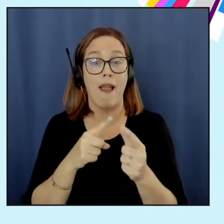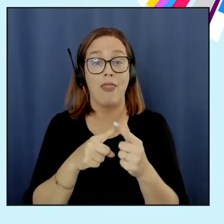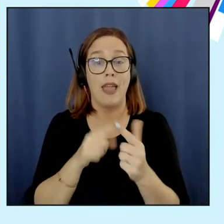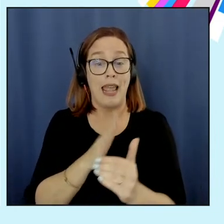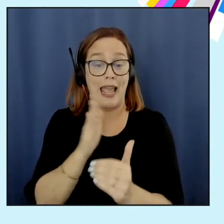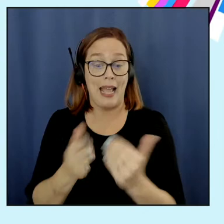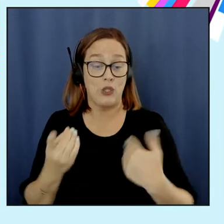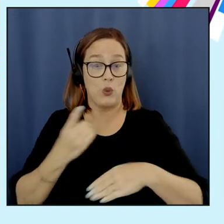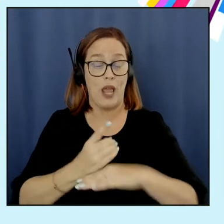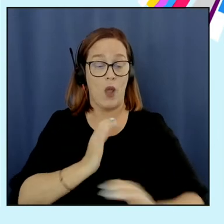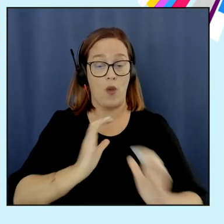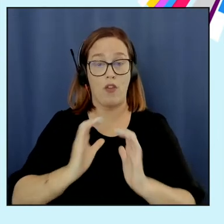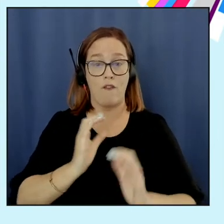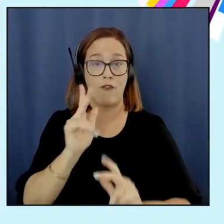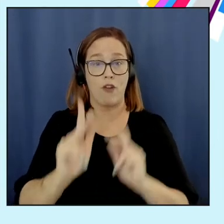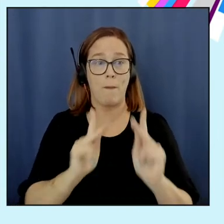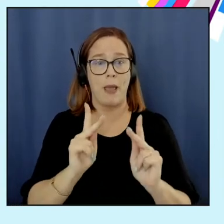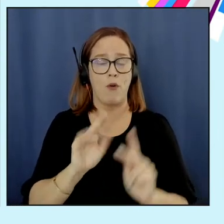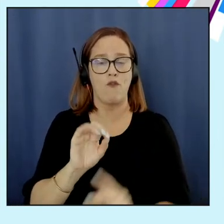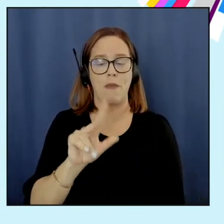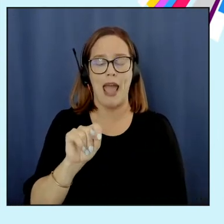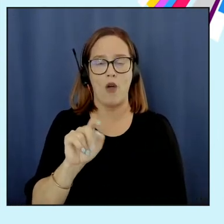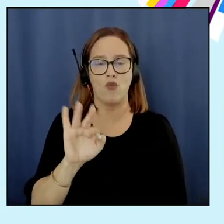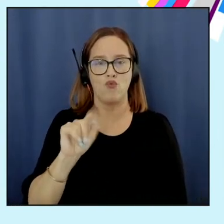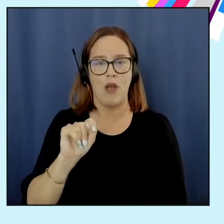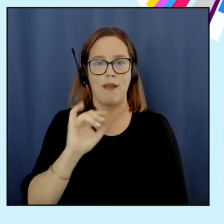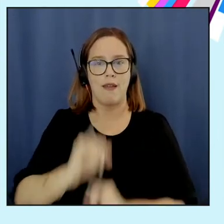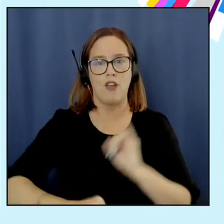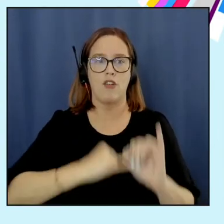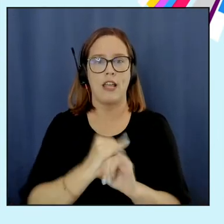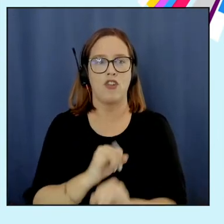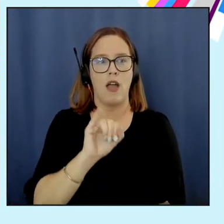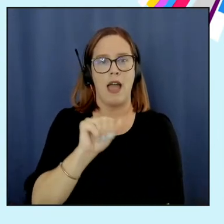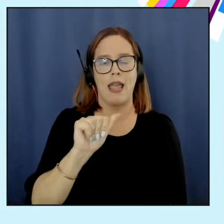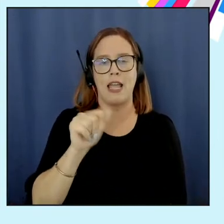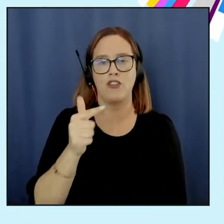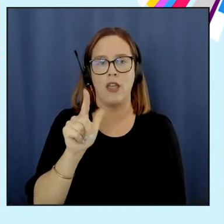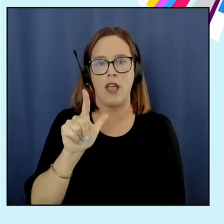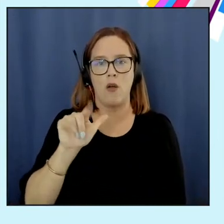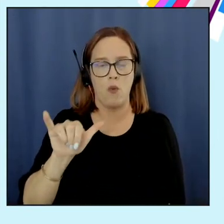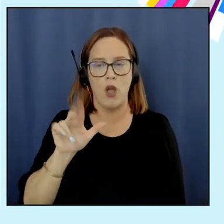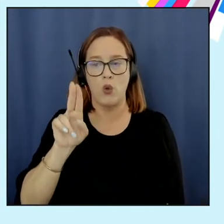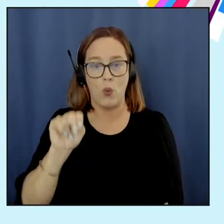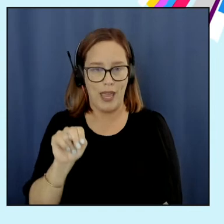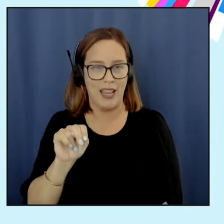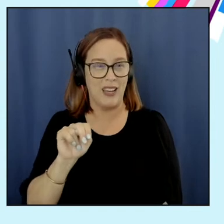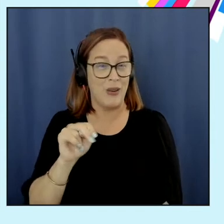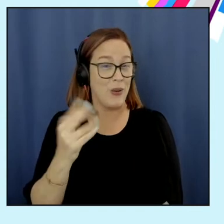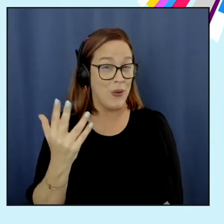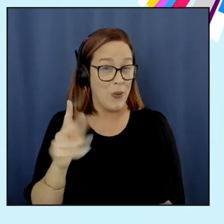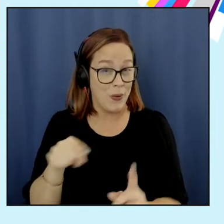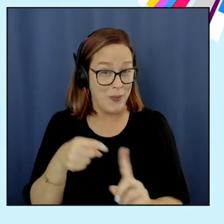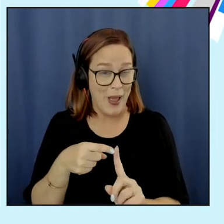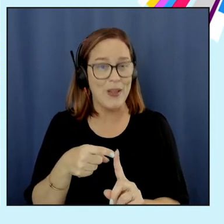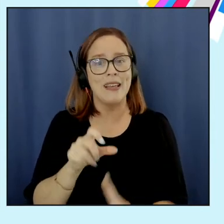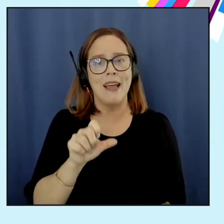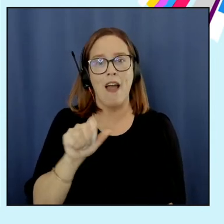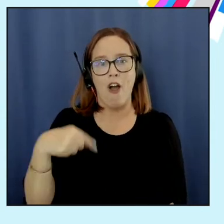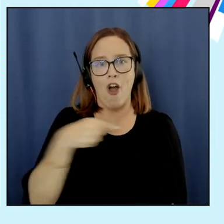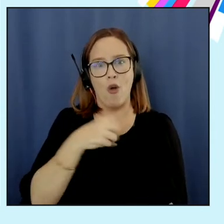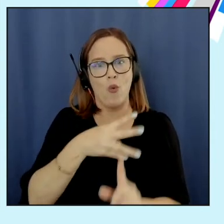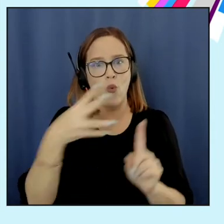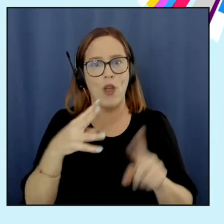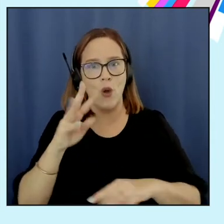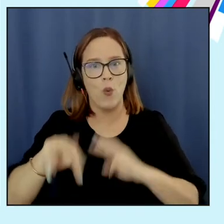Outright Action International and IGLAUN about the state of the queer world. So you don't want to miss that. So please stay with us until the very